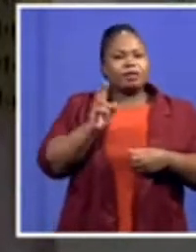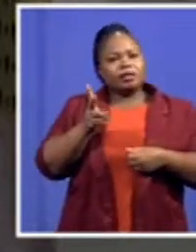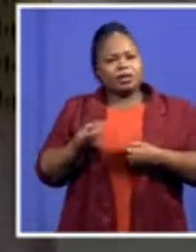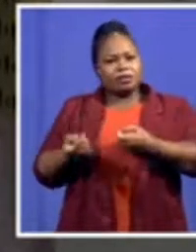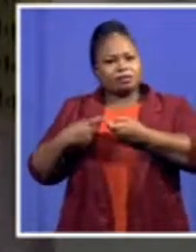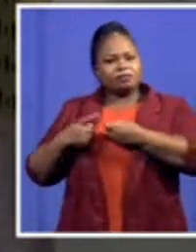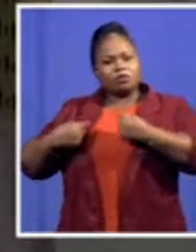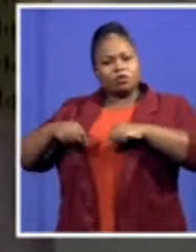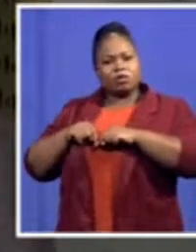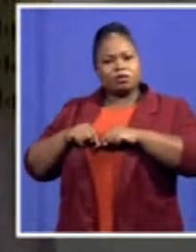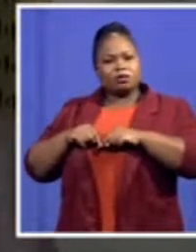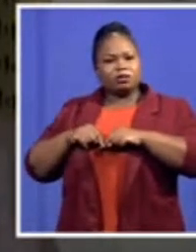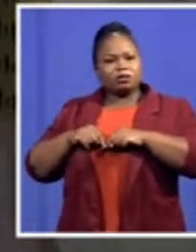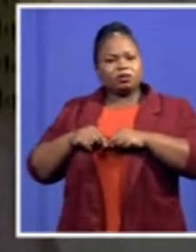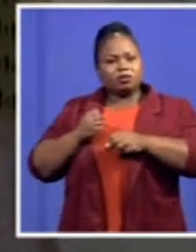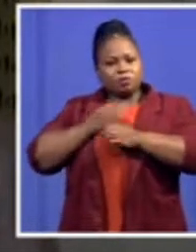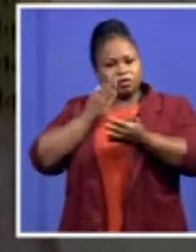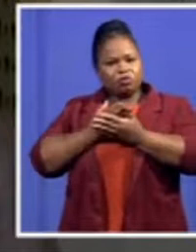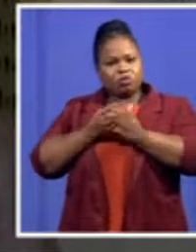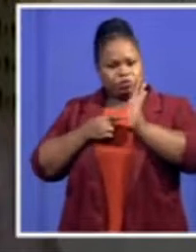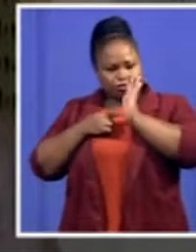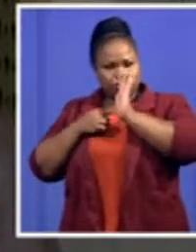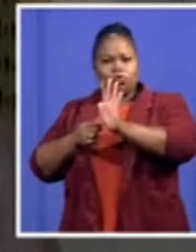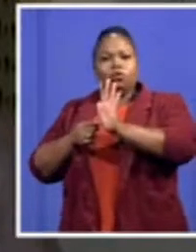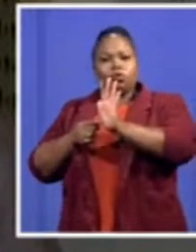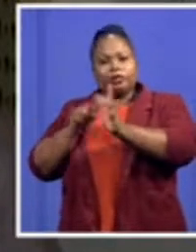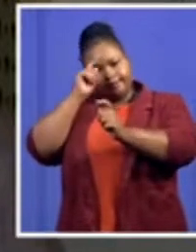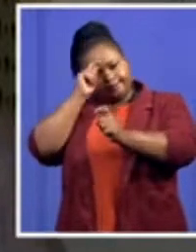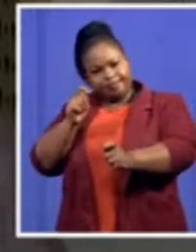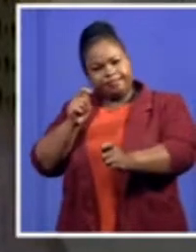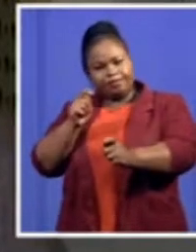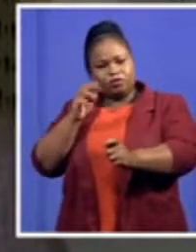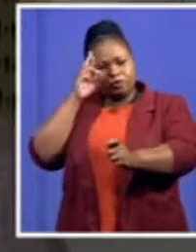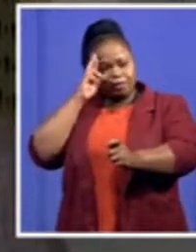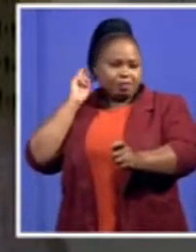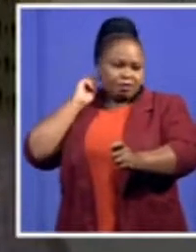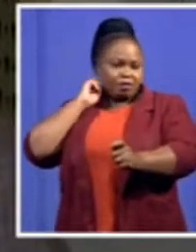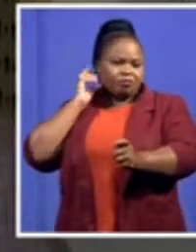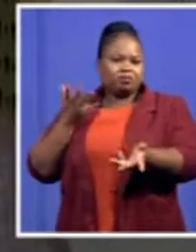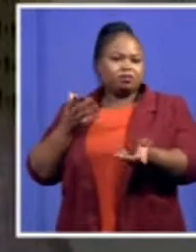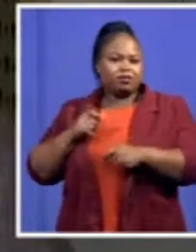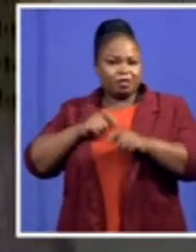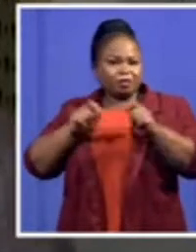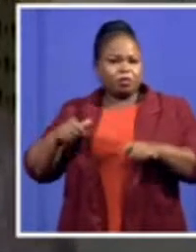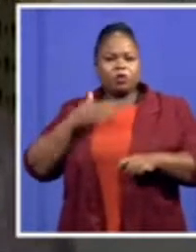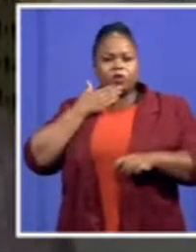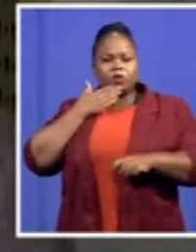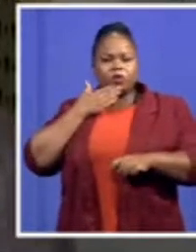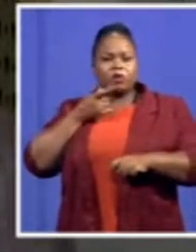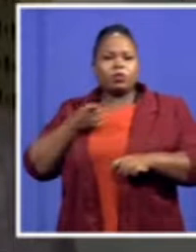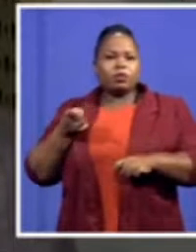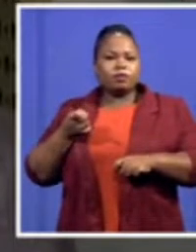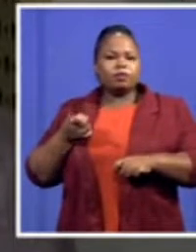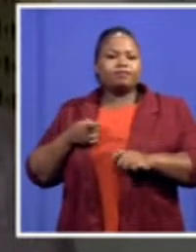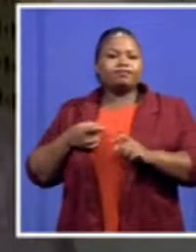is symbolic reparation in remembrance of those who were victims and